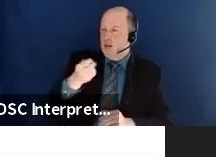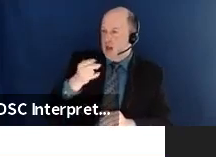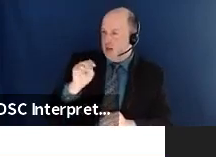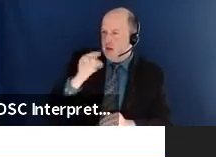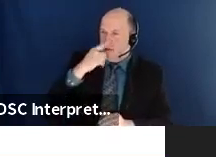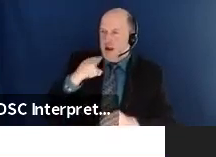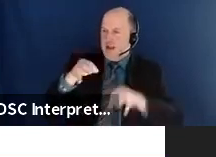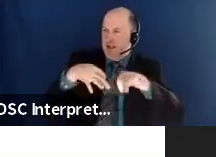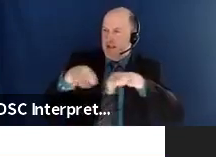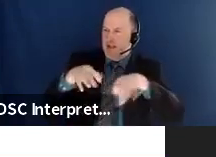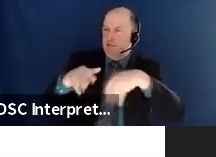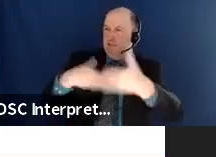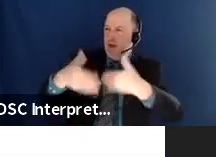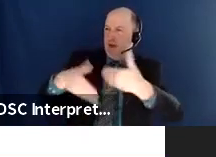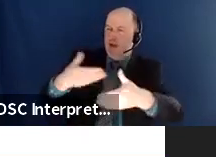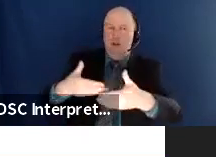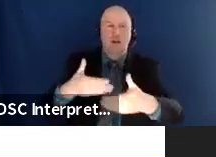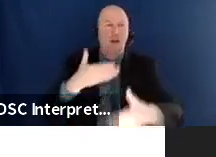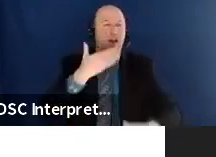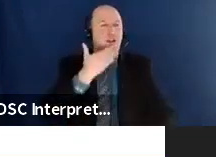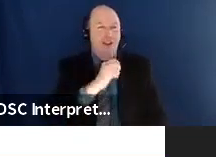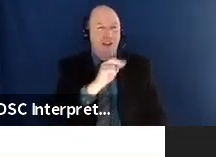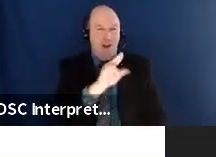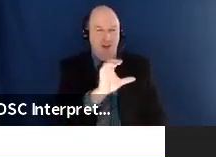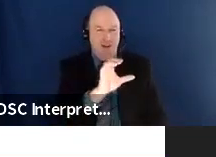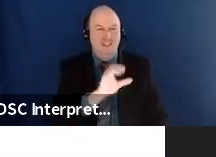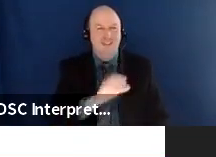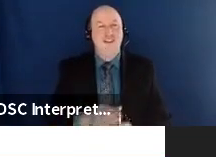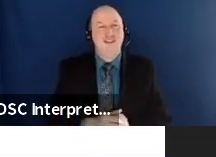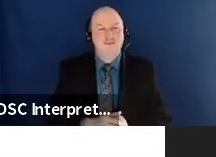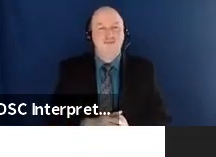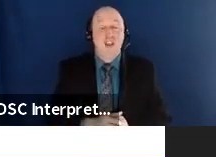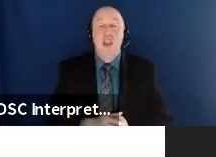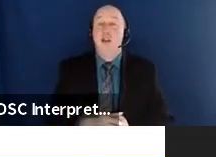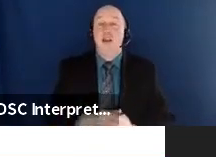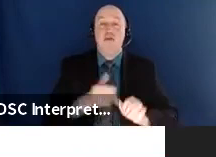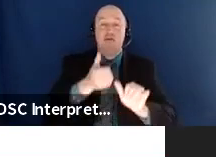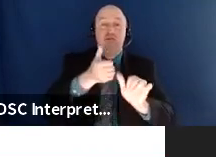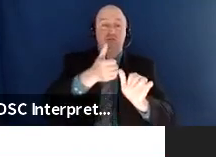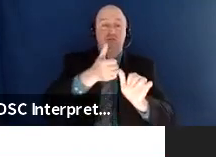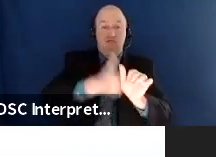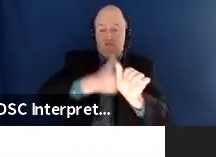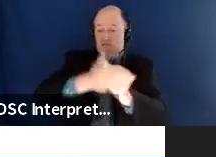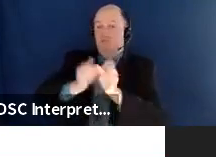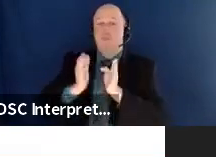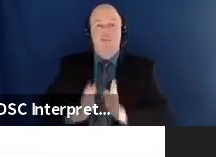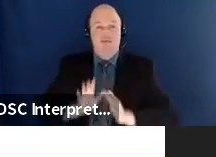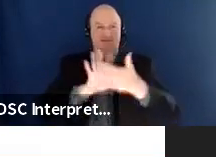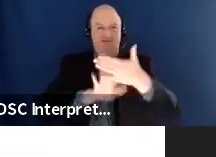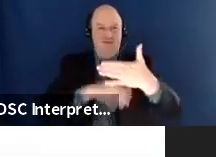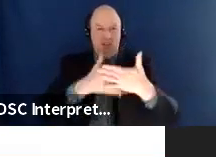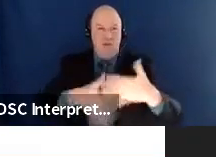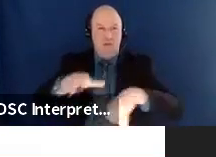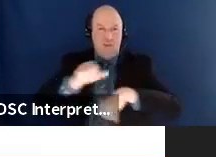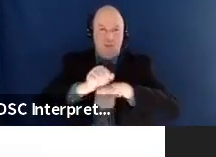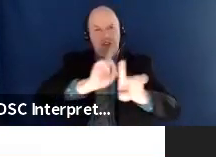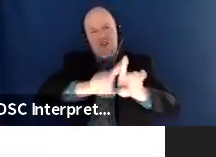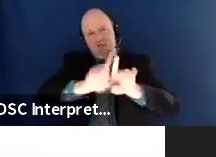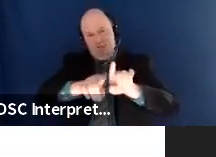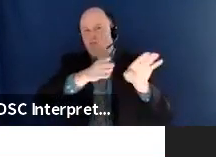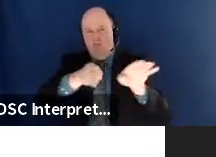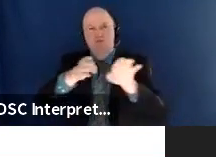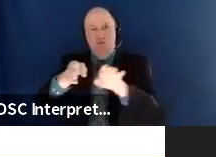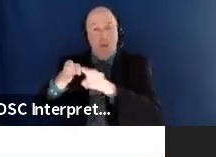Sure. Thanks, Eric. As Eric had mentioned, individuals can schedule an appointment through various